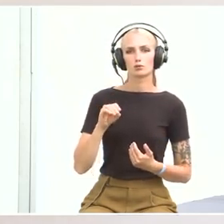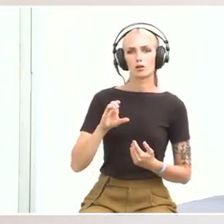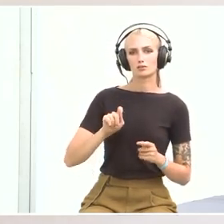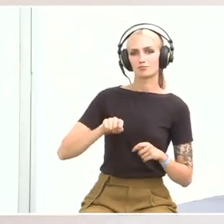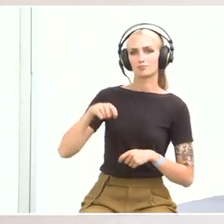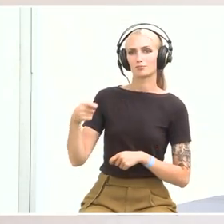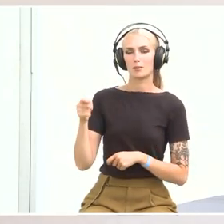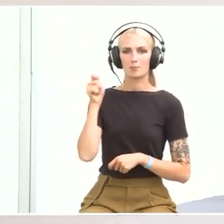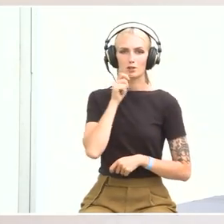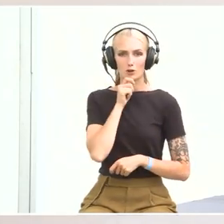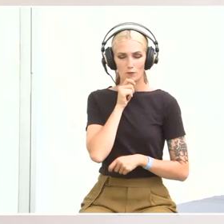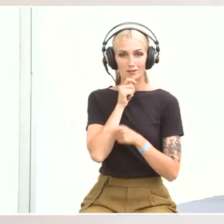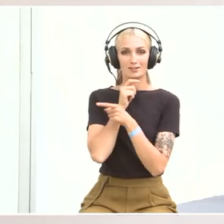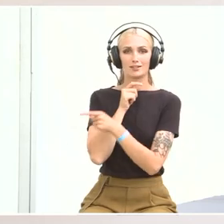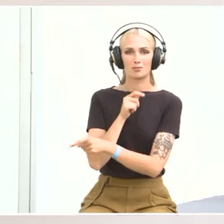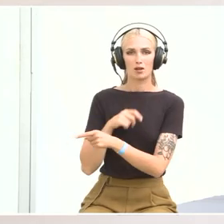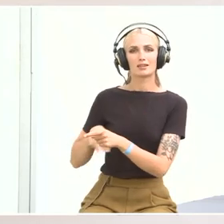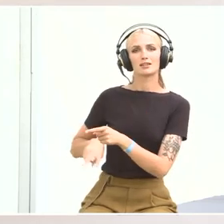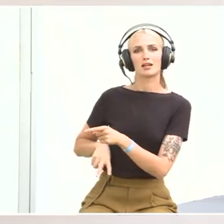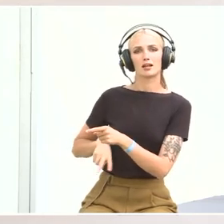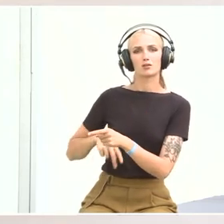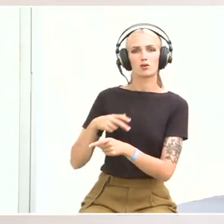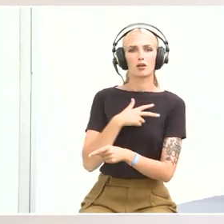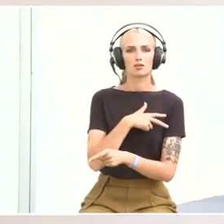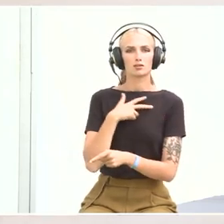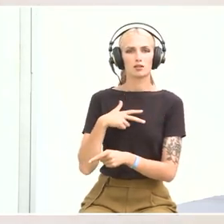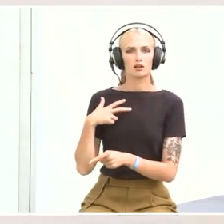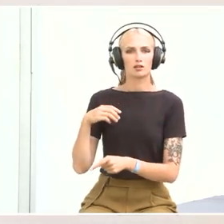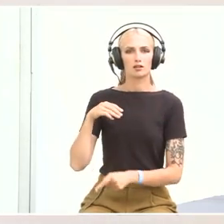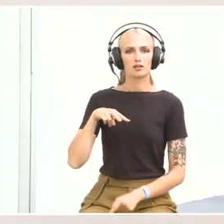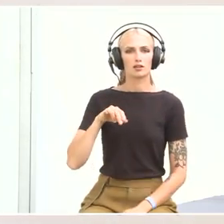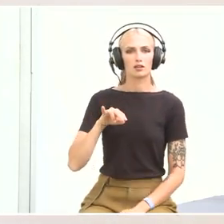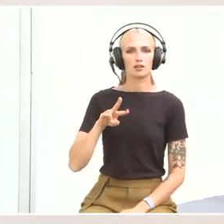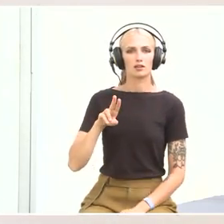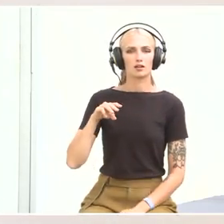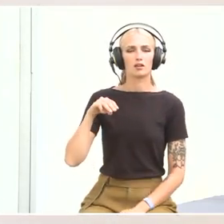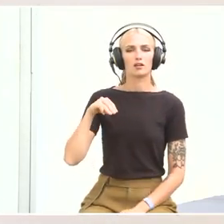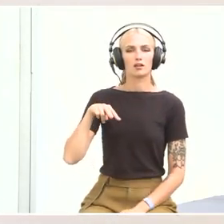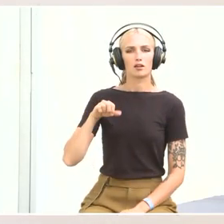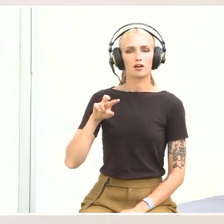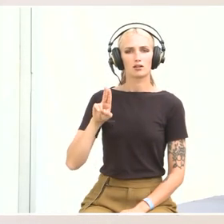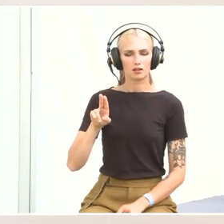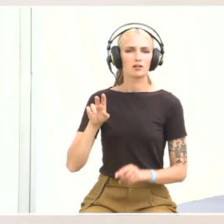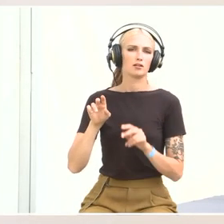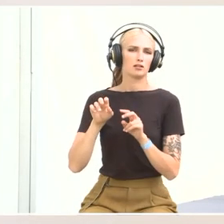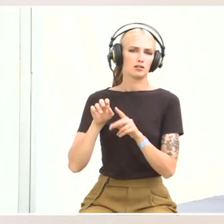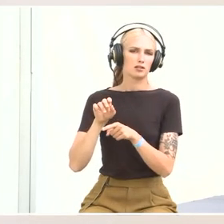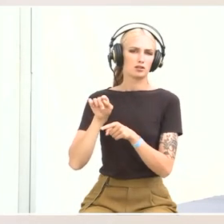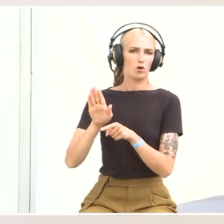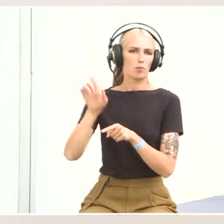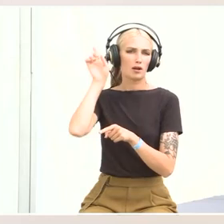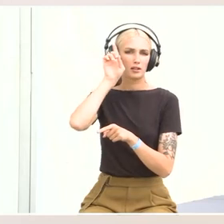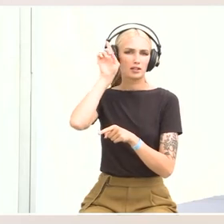is the director at a Danish think tank called Monday Morning. And